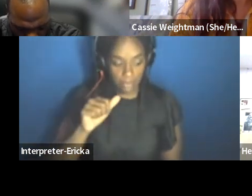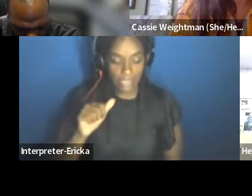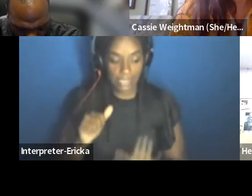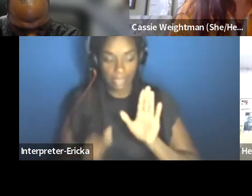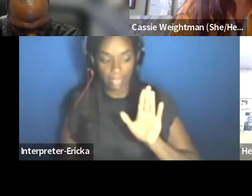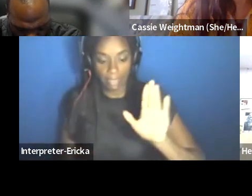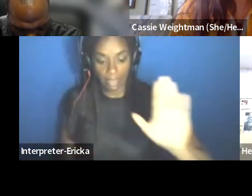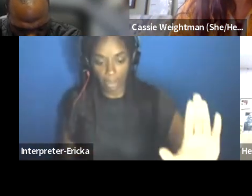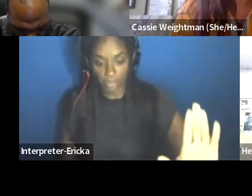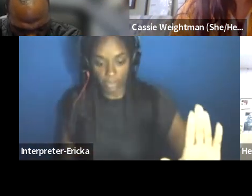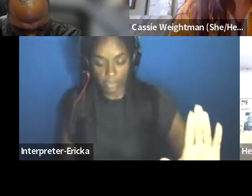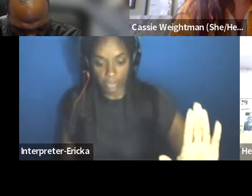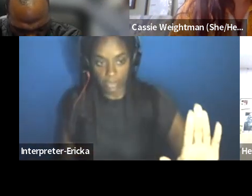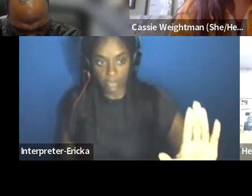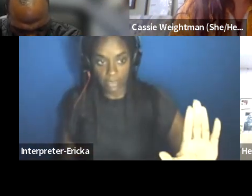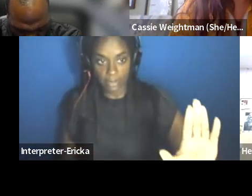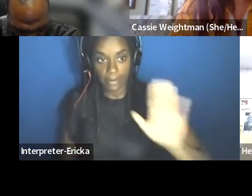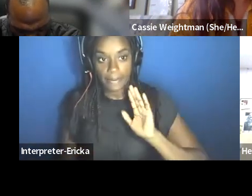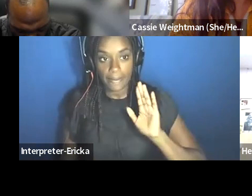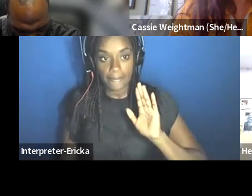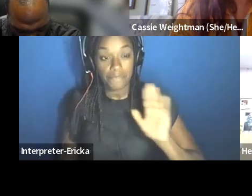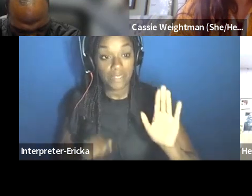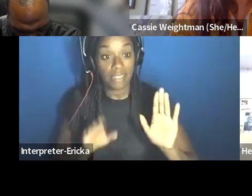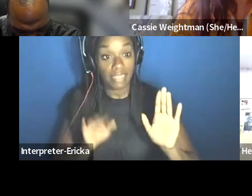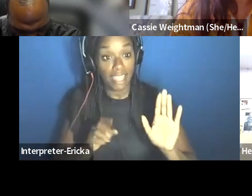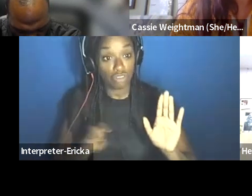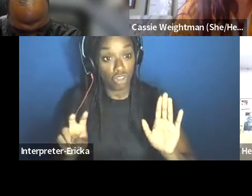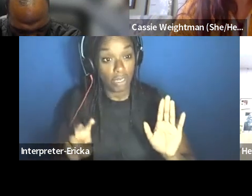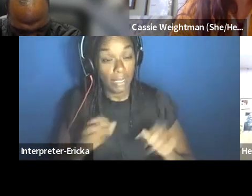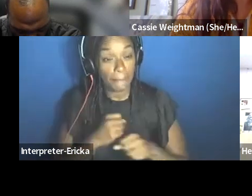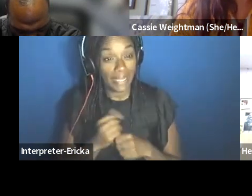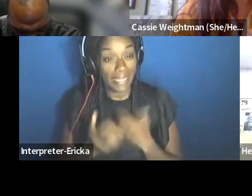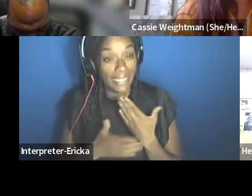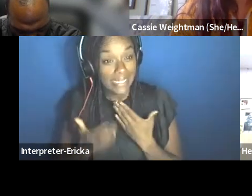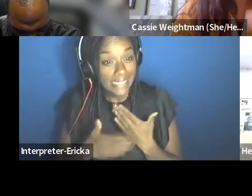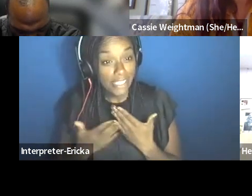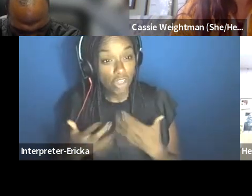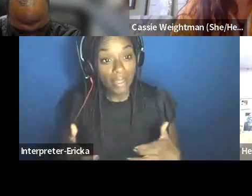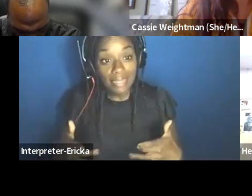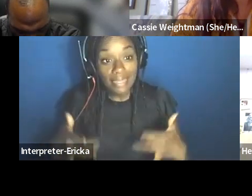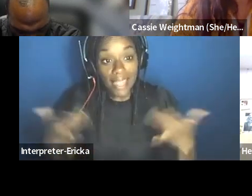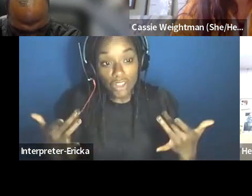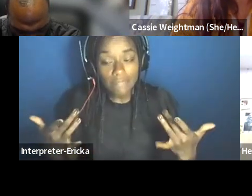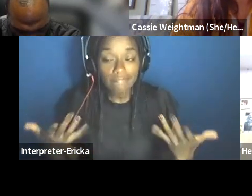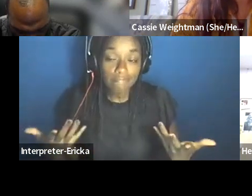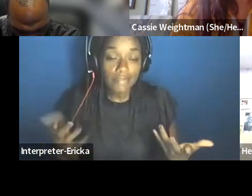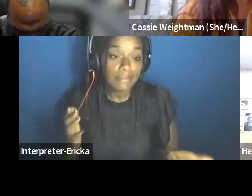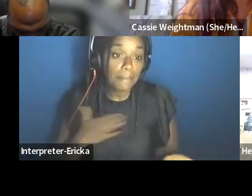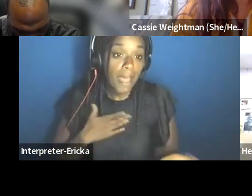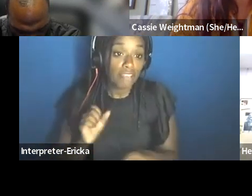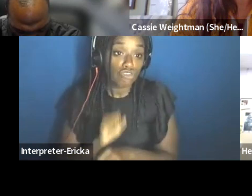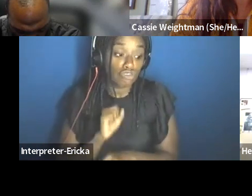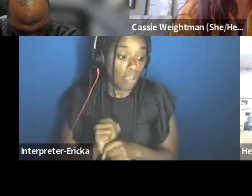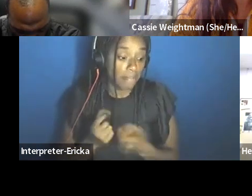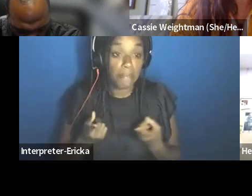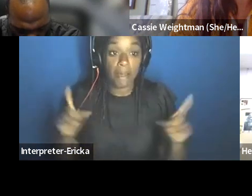And if I can make that journey a little bit easier, a little bit lighter, then we've done our jobs, right? Because